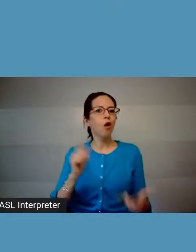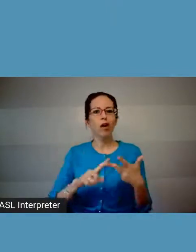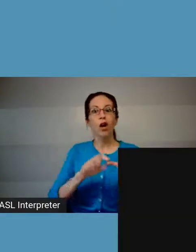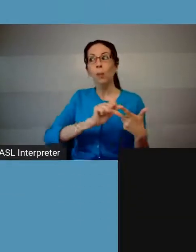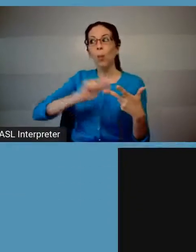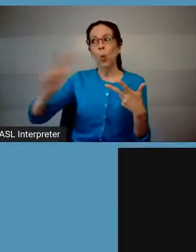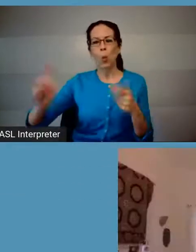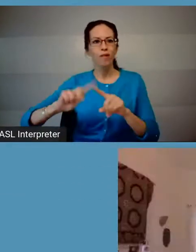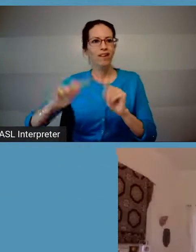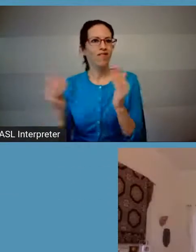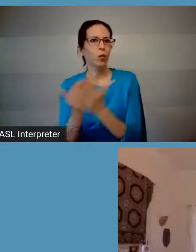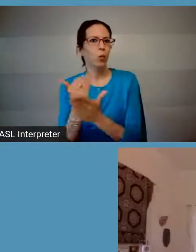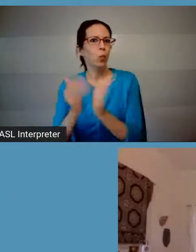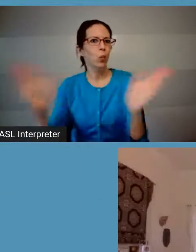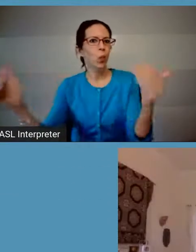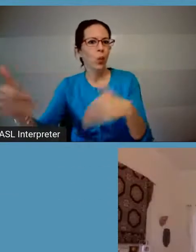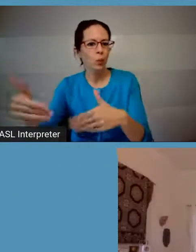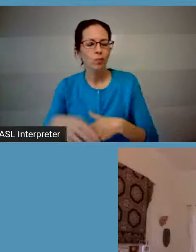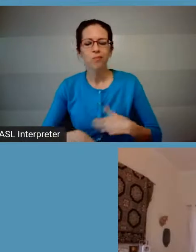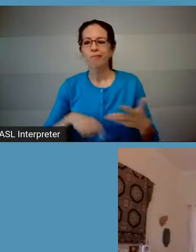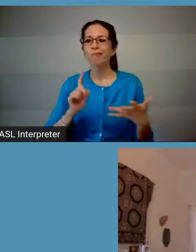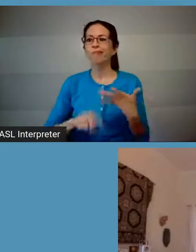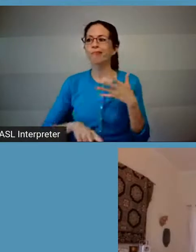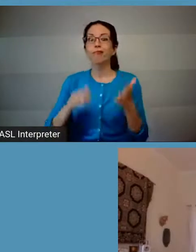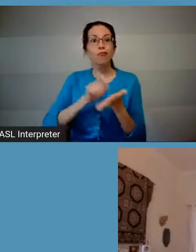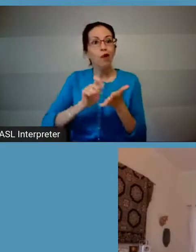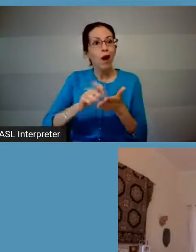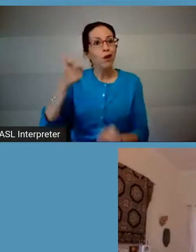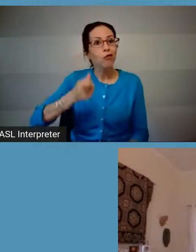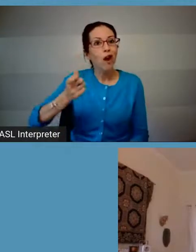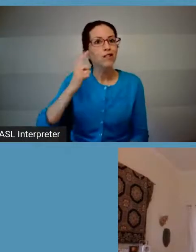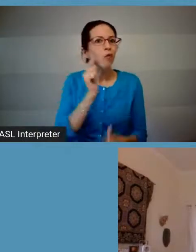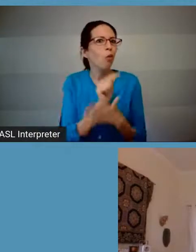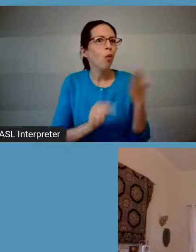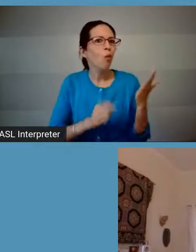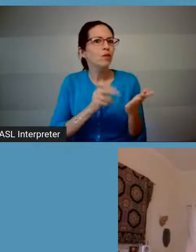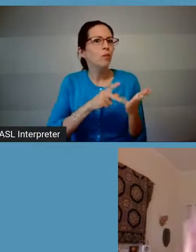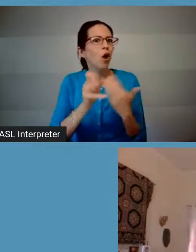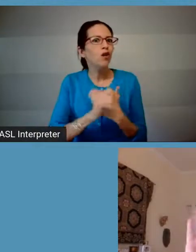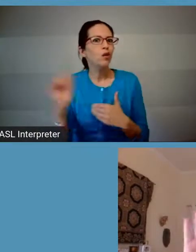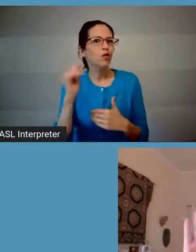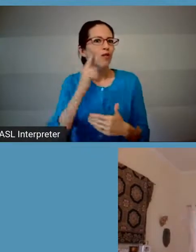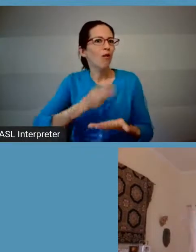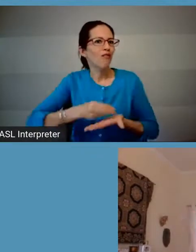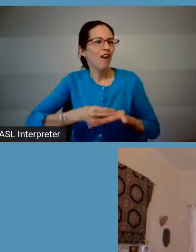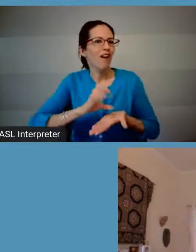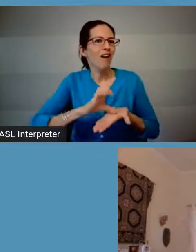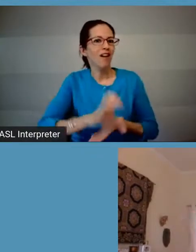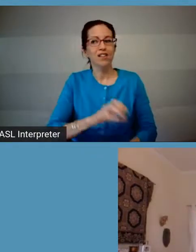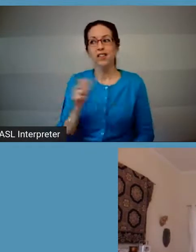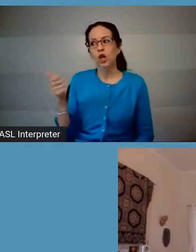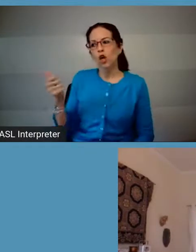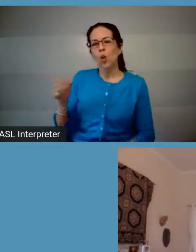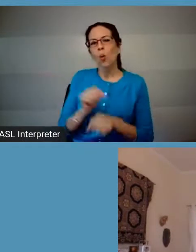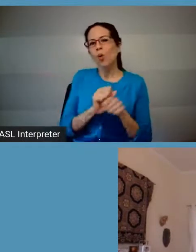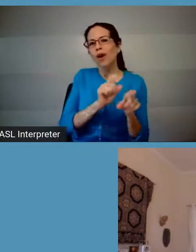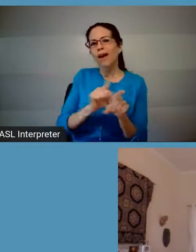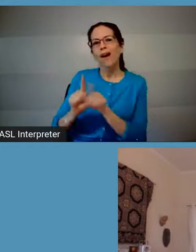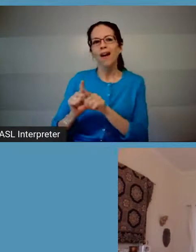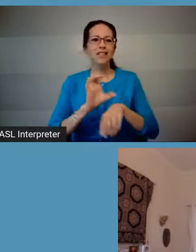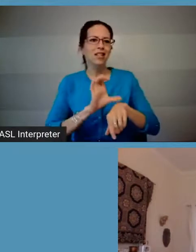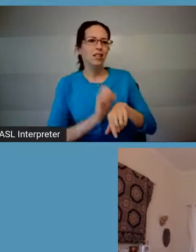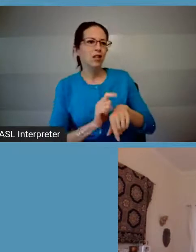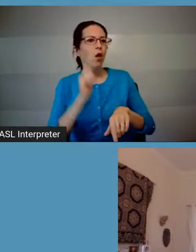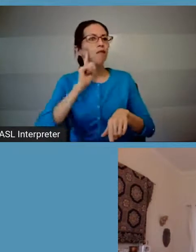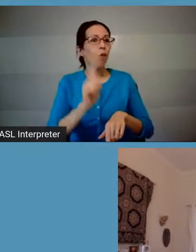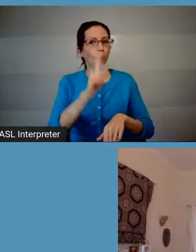deaccessions, inventory and rehousing, as well as written grants to fund those projects. Lindsey also consults with museums about strategic planning, collections,